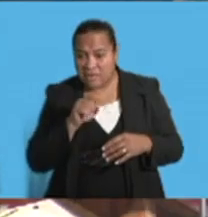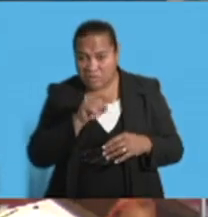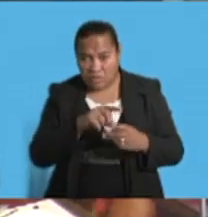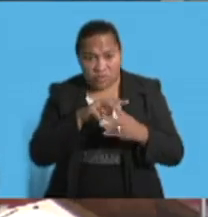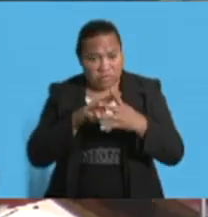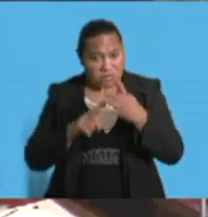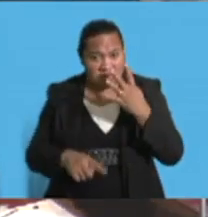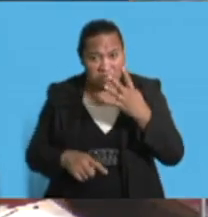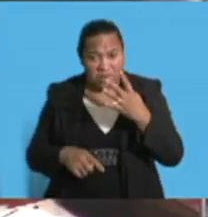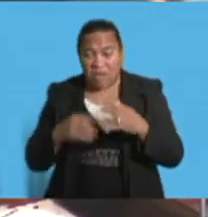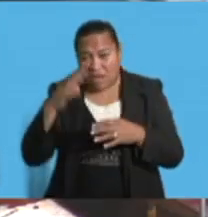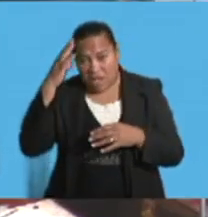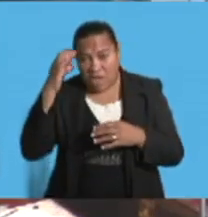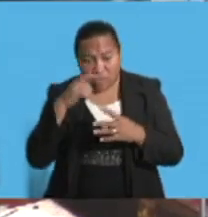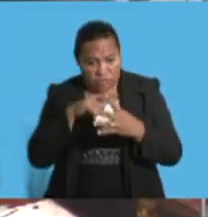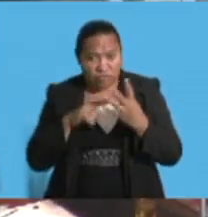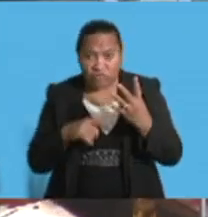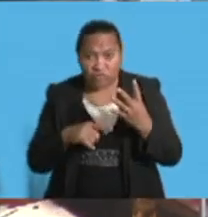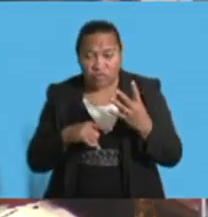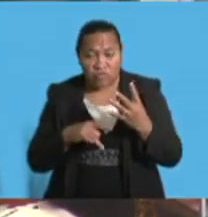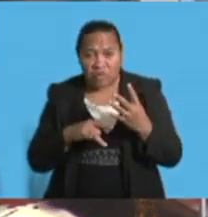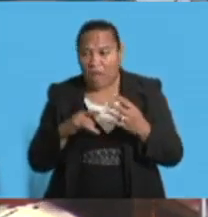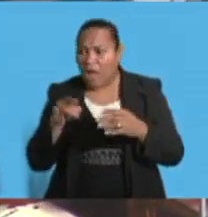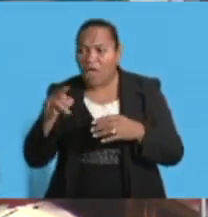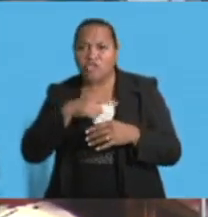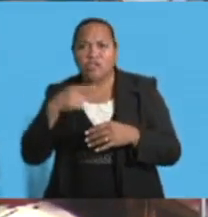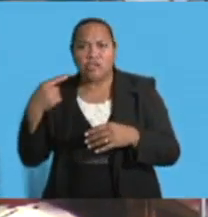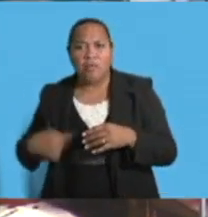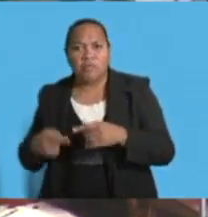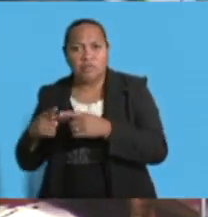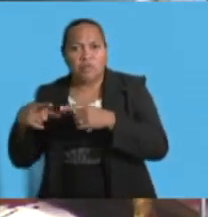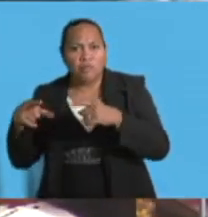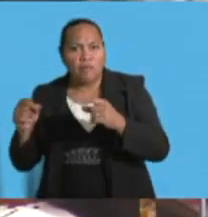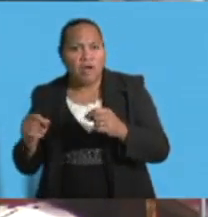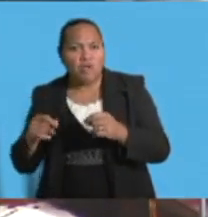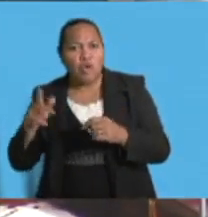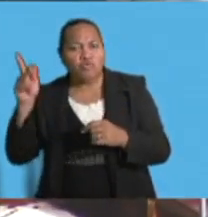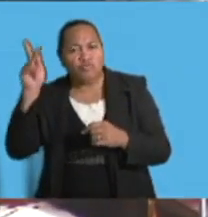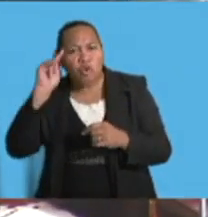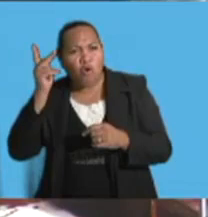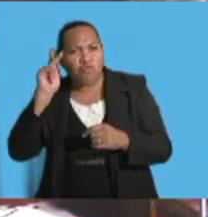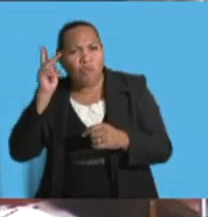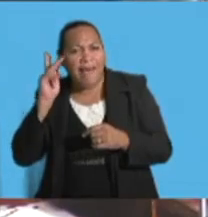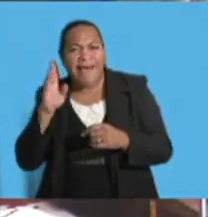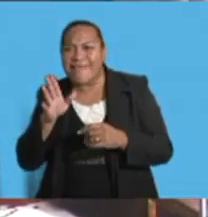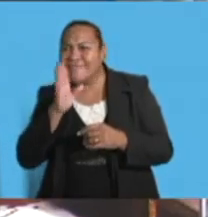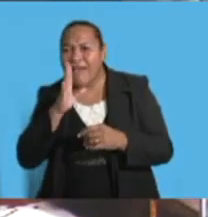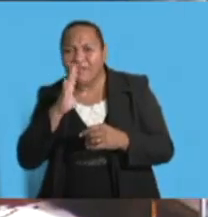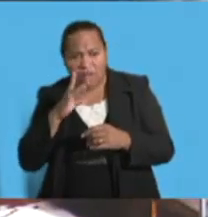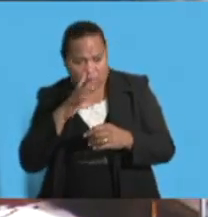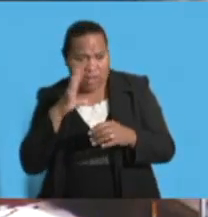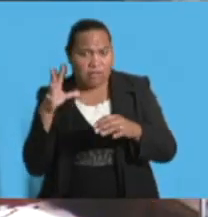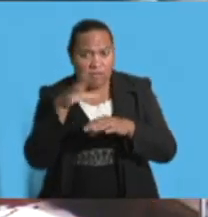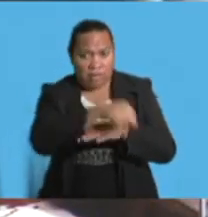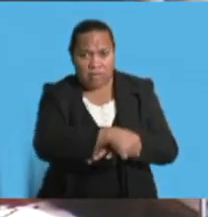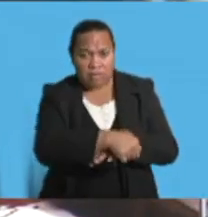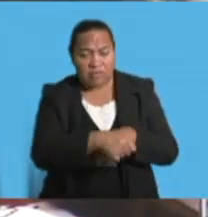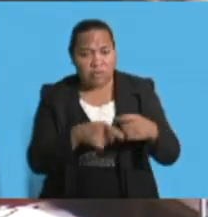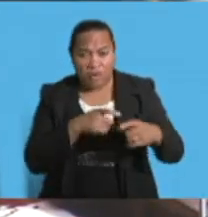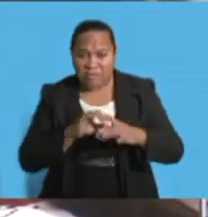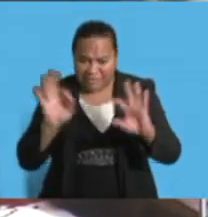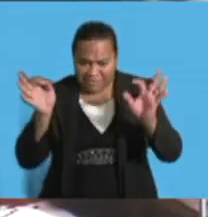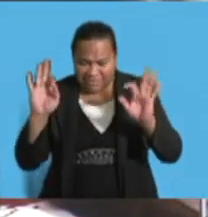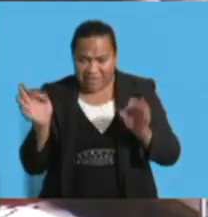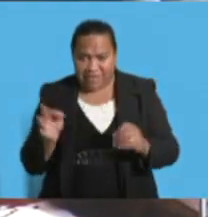countries haven't been taken over by China, Japan, Korea, Iraq or Pakistan. In contrast, Fiji's debt